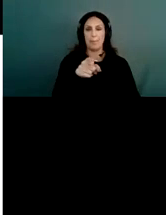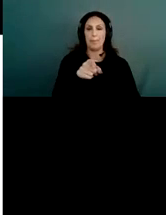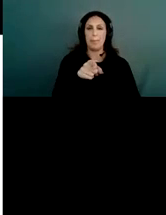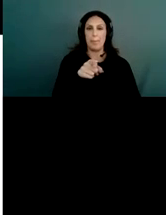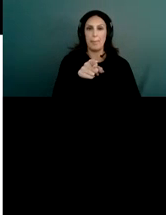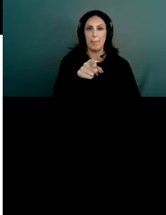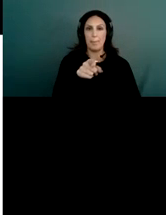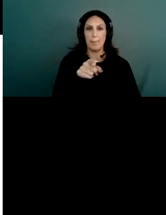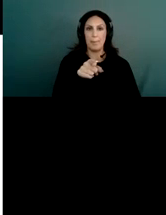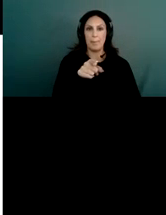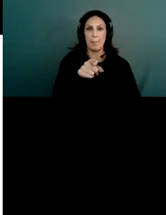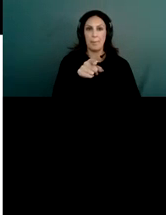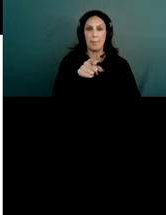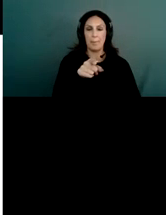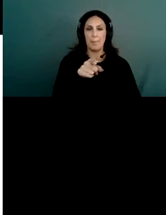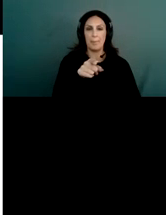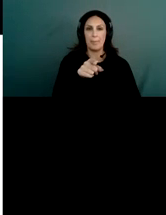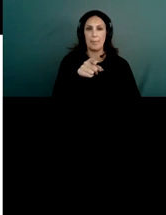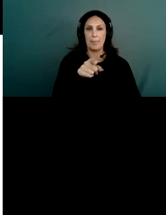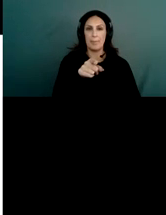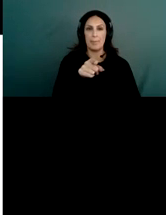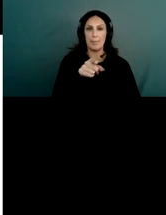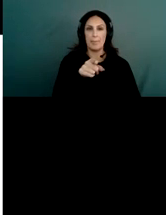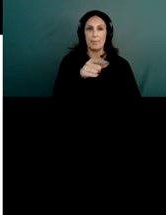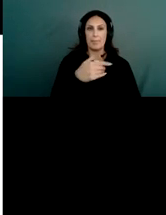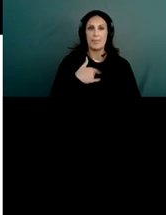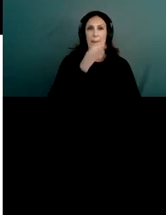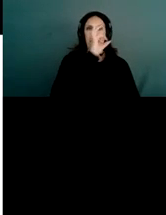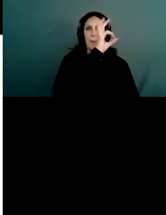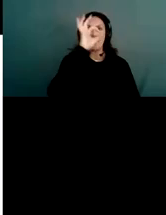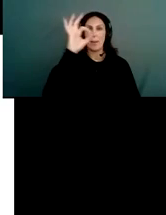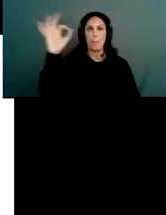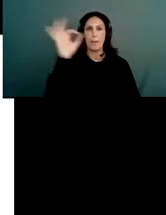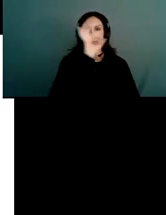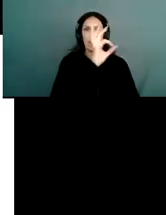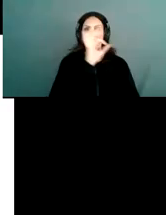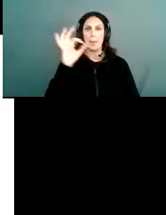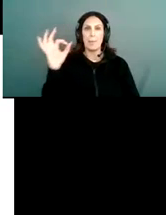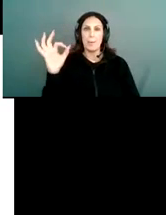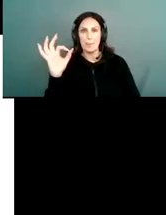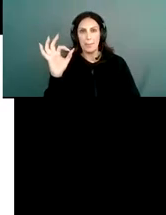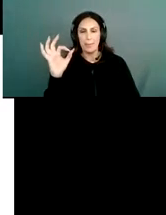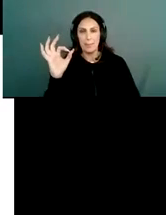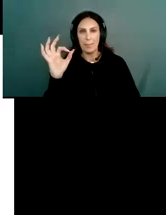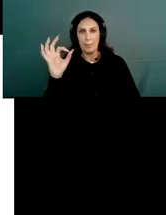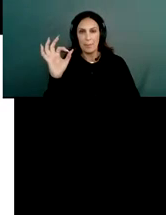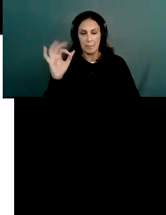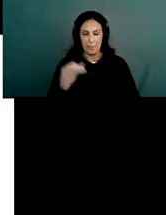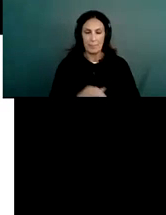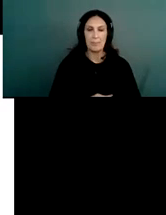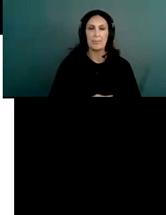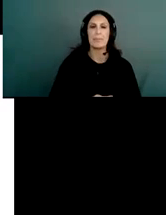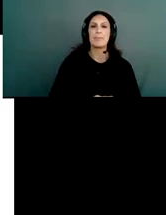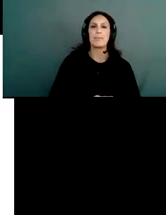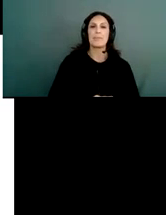Now, the buttons are displayed here in a single slide. However, your child would see them at various places